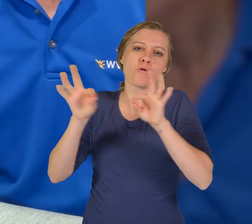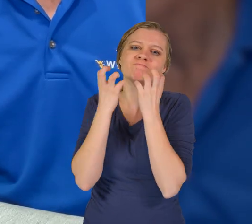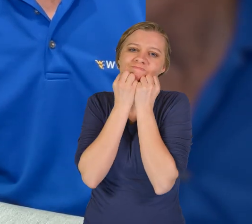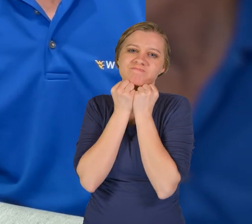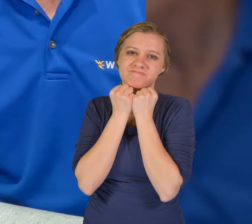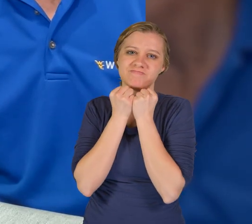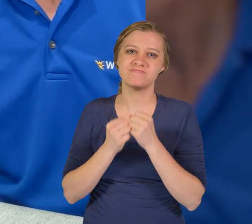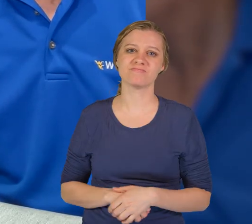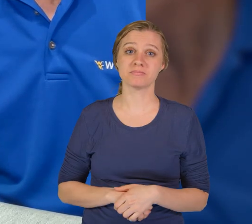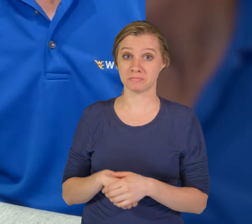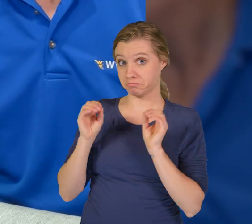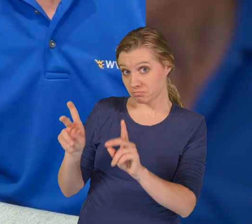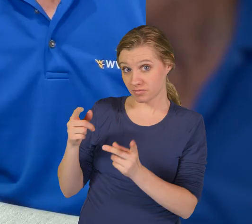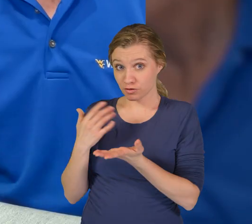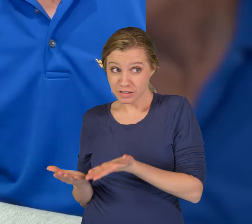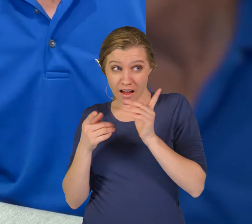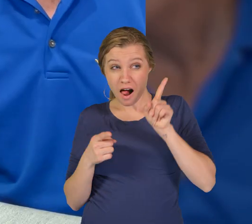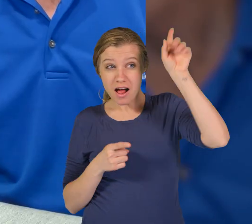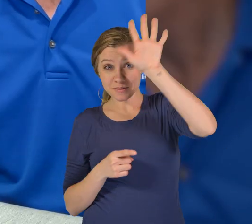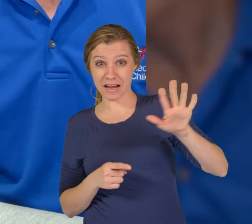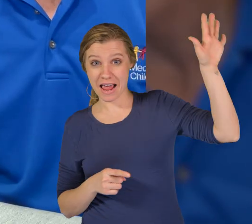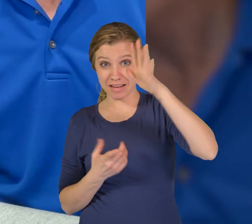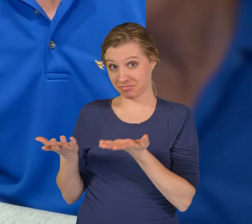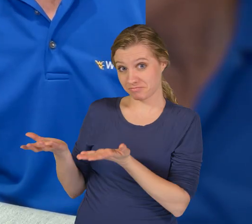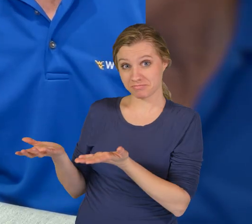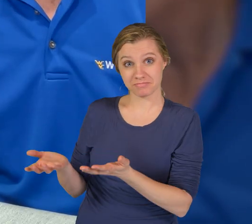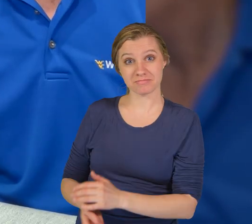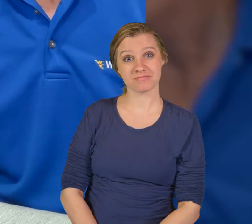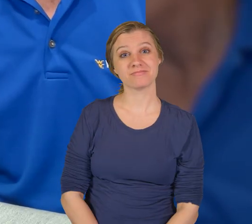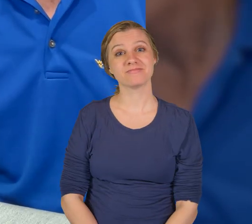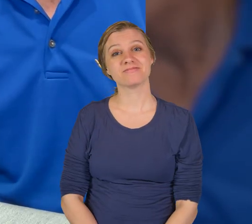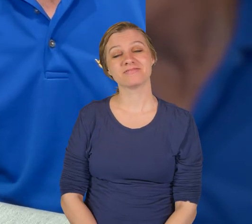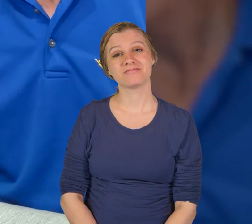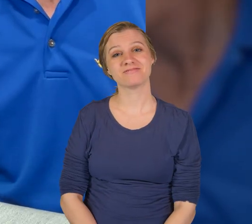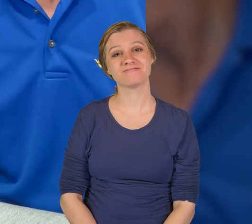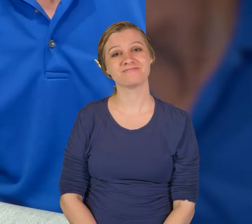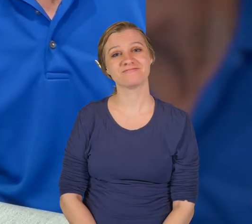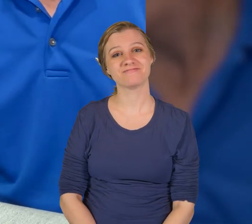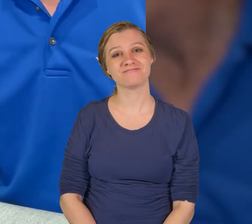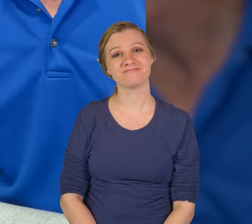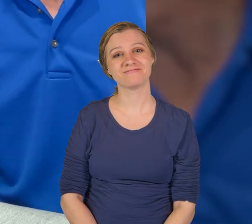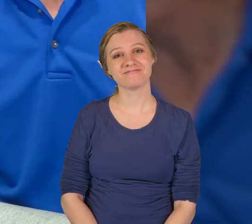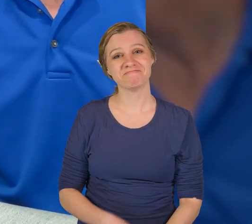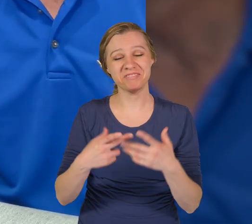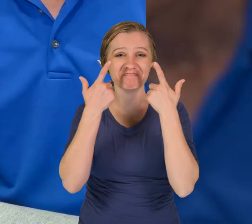your college ring means a lot to you, if I could bring that to space with me when I